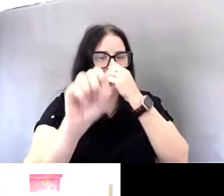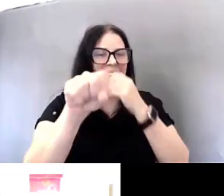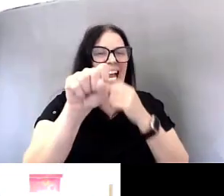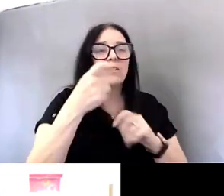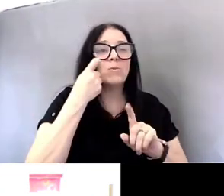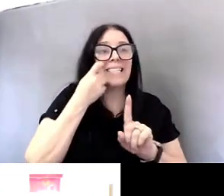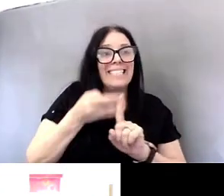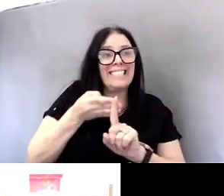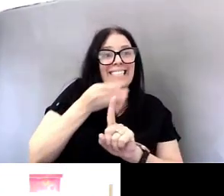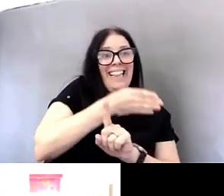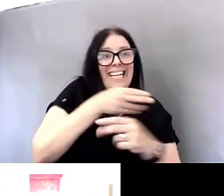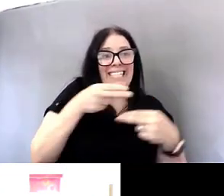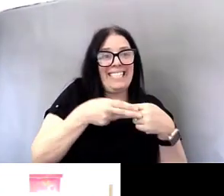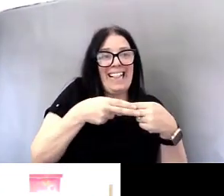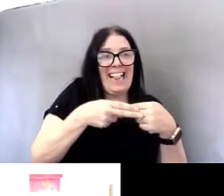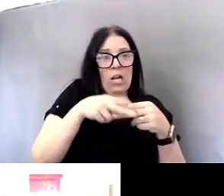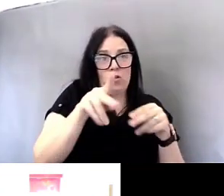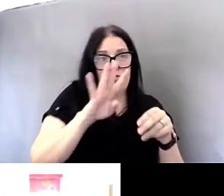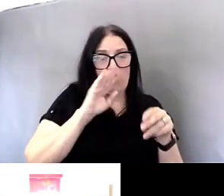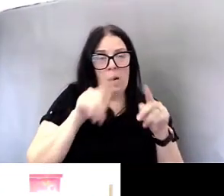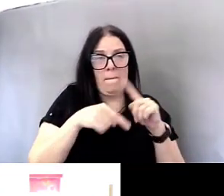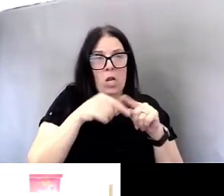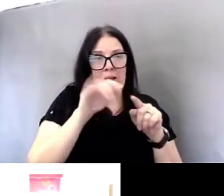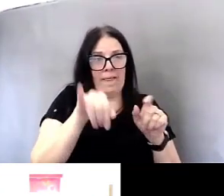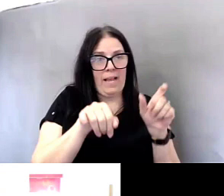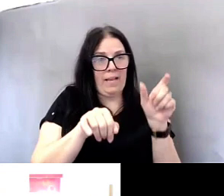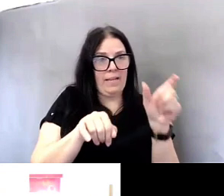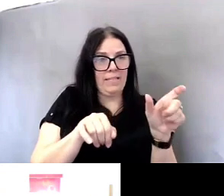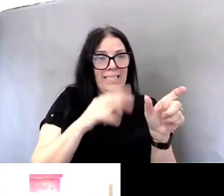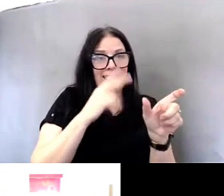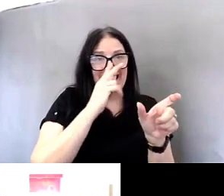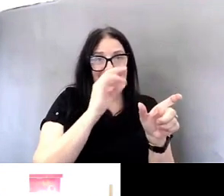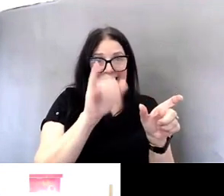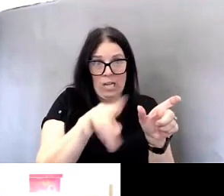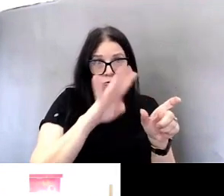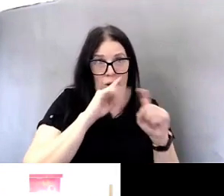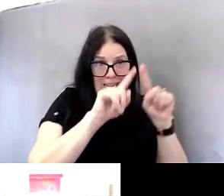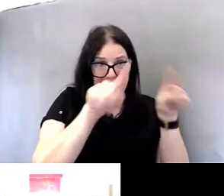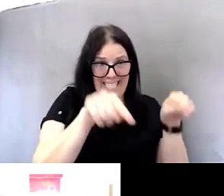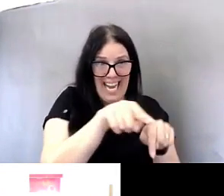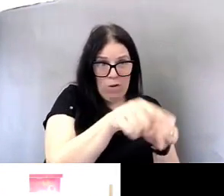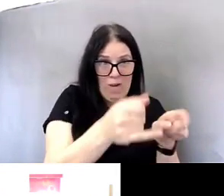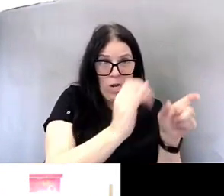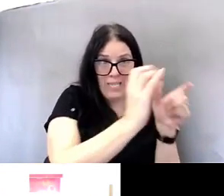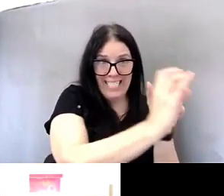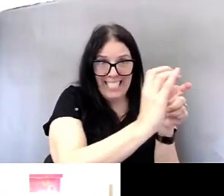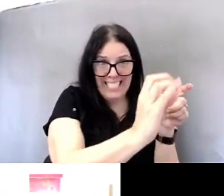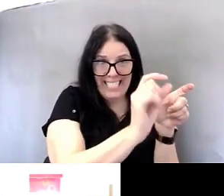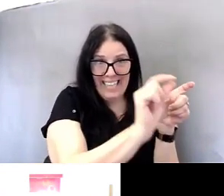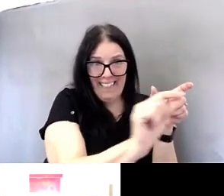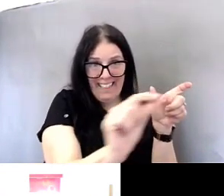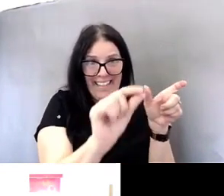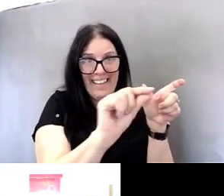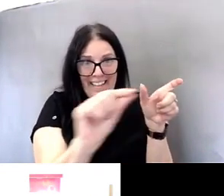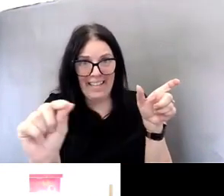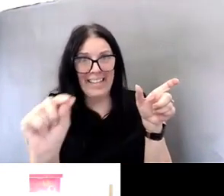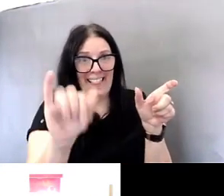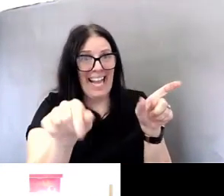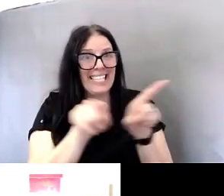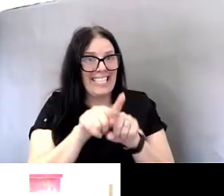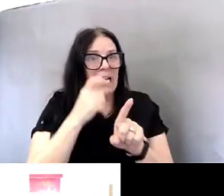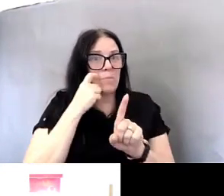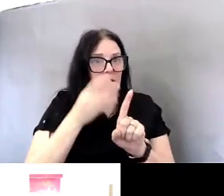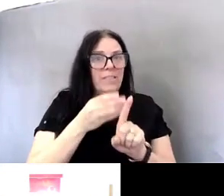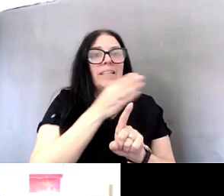Yes, you're talking, Simone, about the ones you see on the slides, the current slide that's on the screen, if there's the same as what we saw